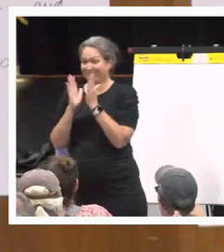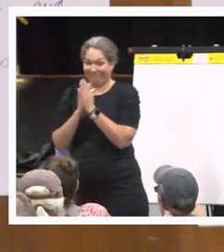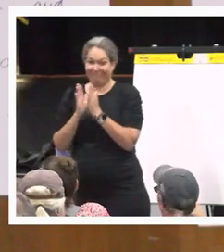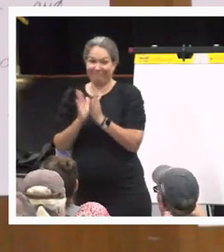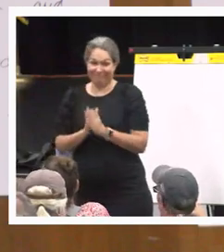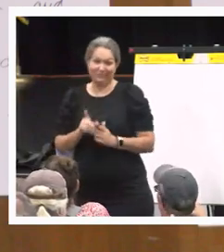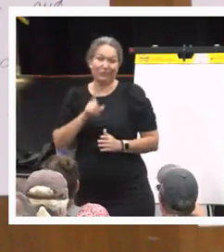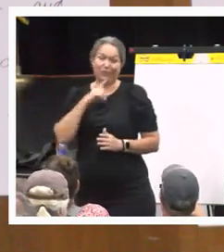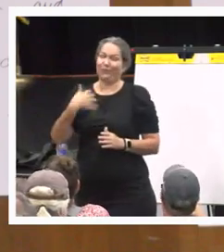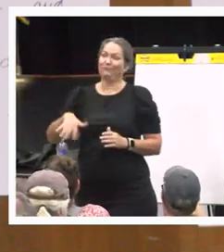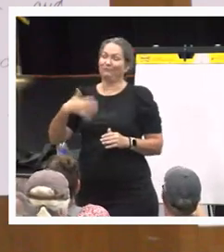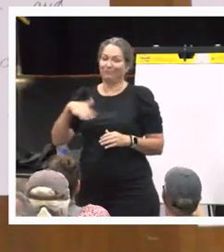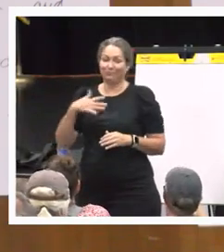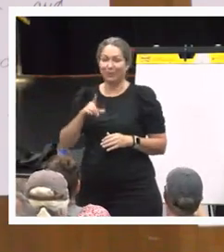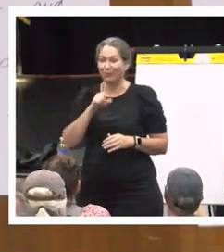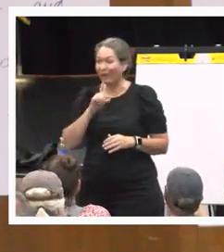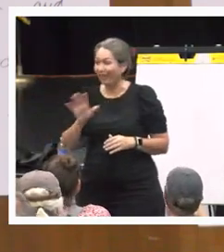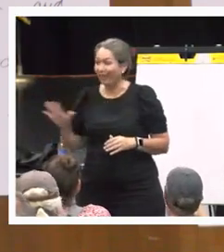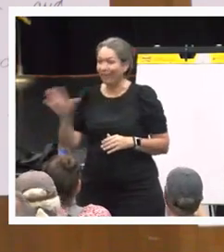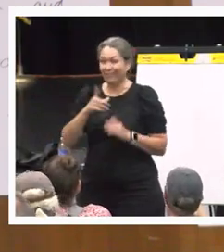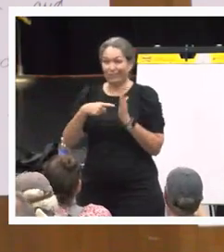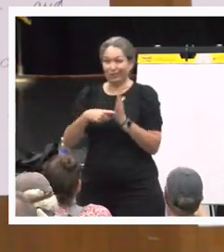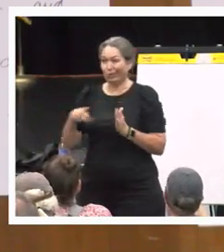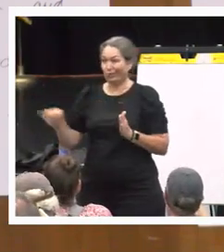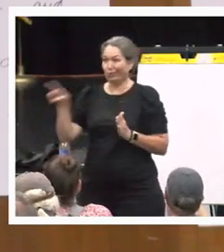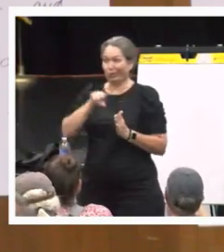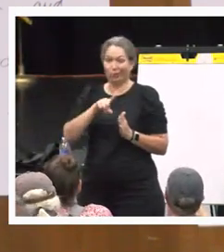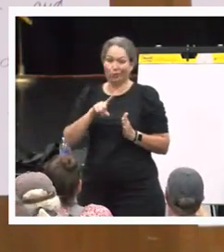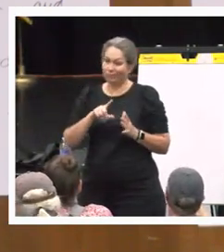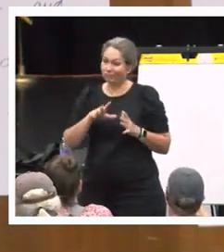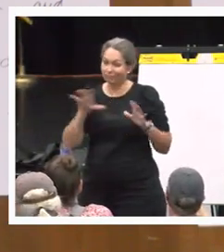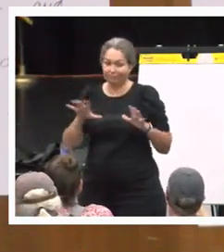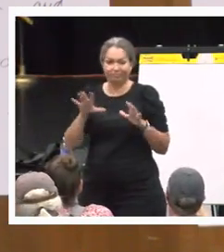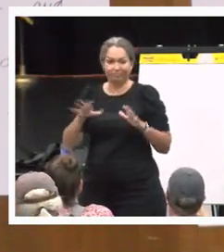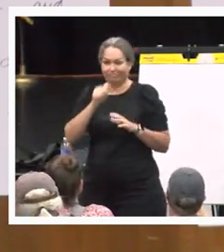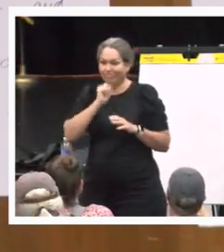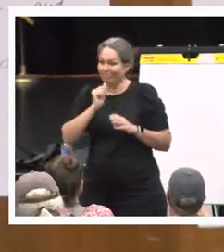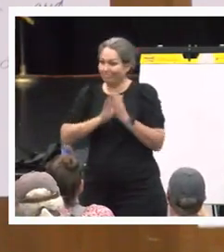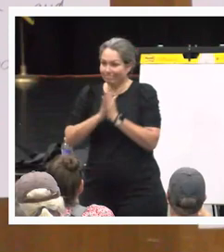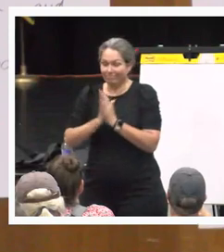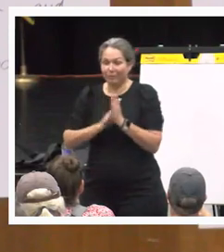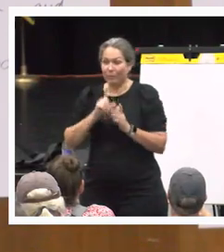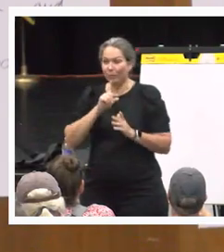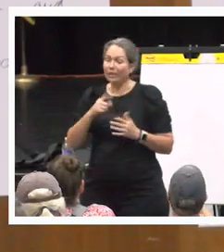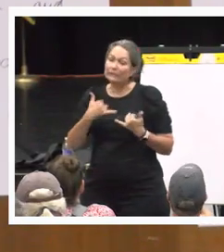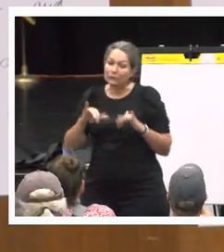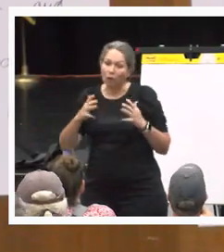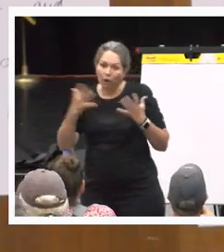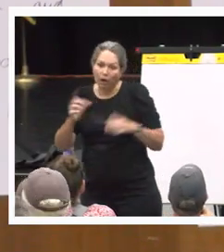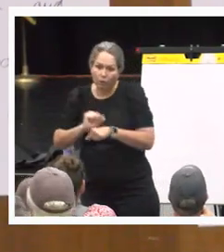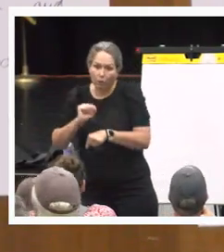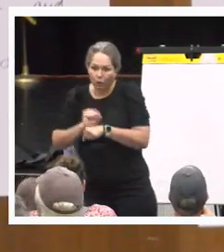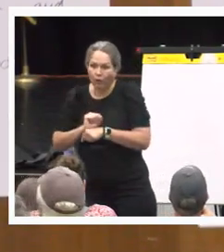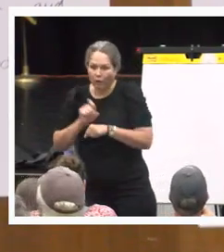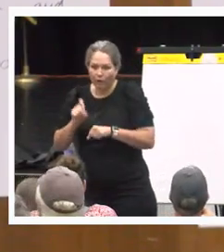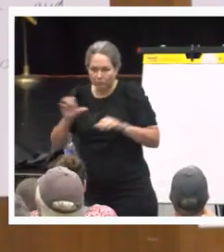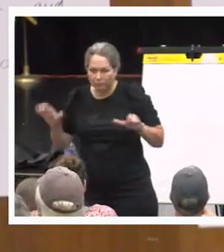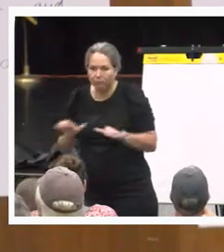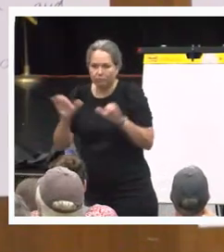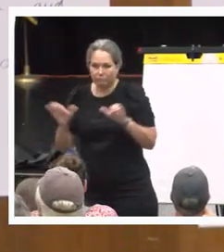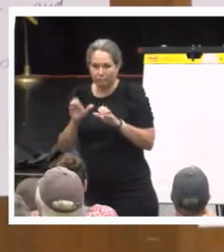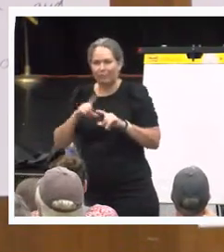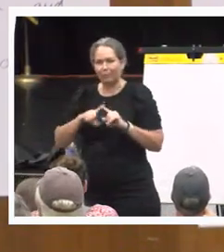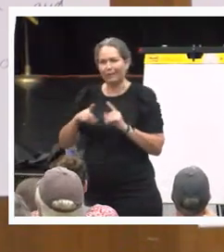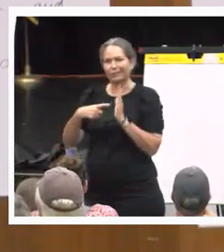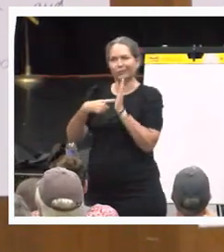That's really a testament to you, and there's obviously still a lot of work to do, but I think that shows what this community is capable of, and I think we're really